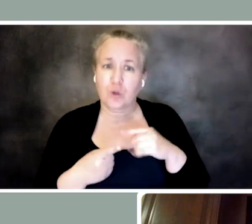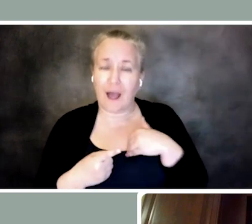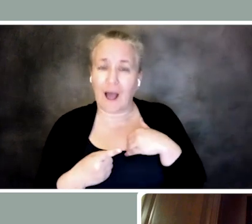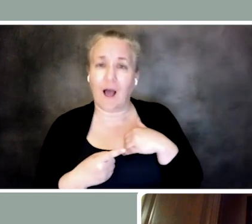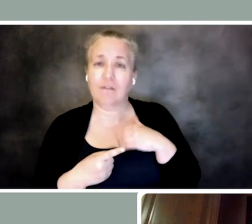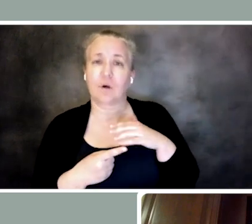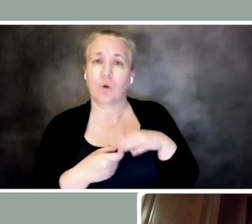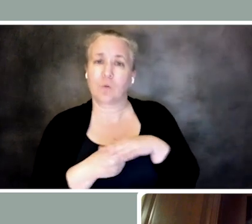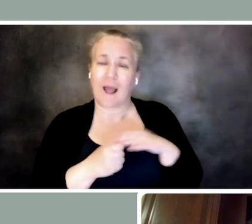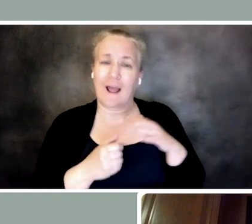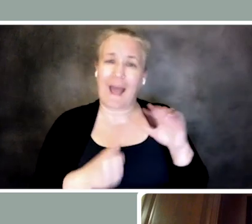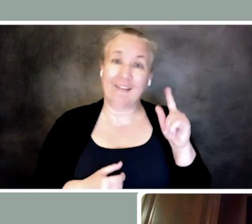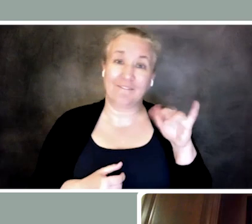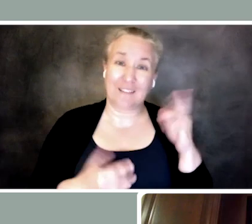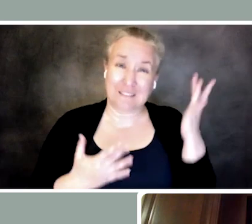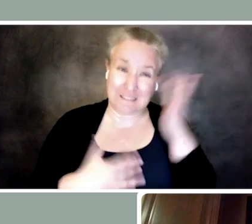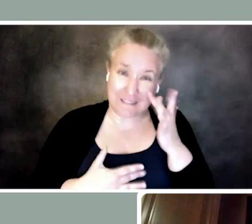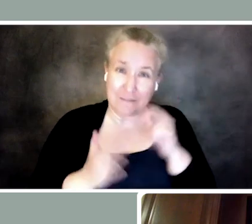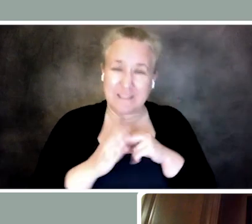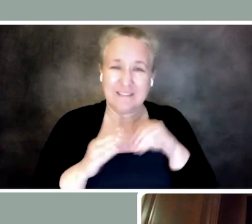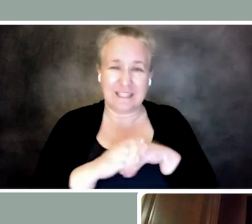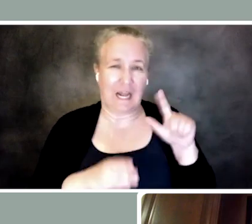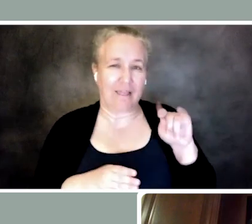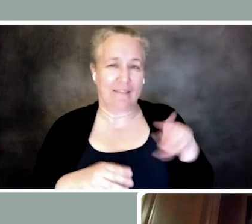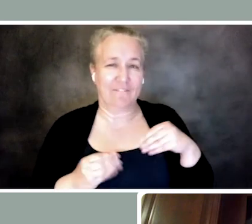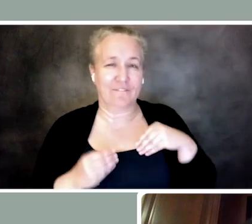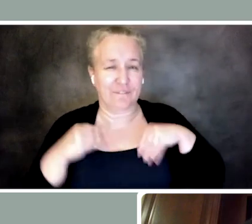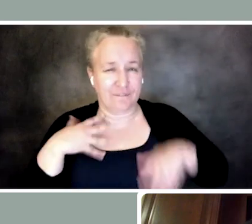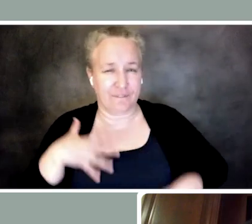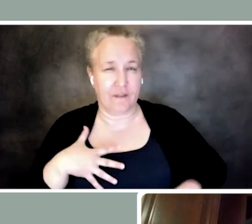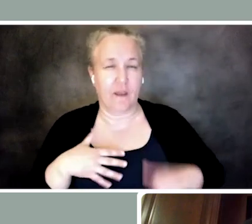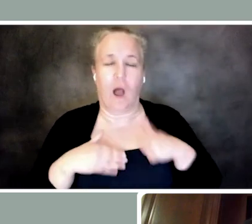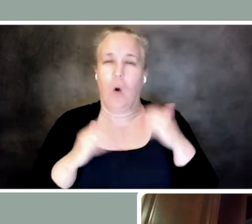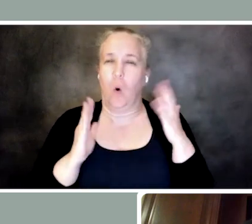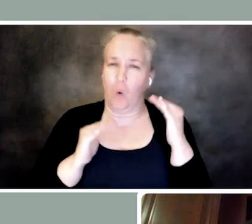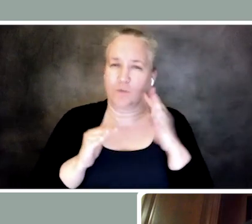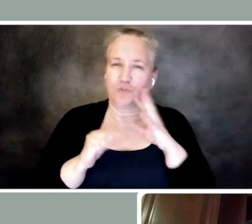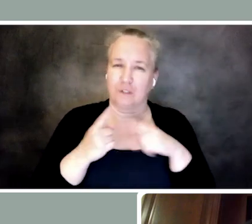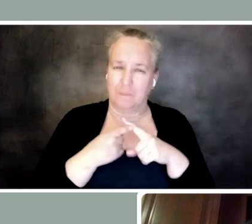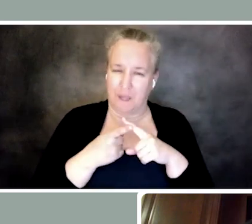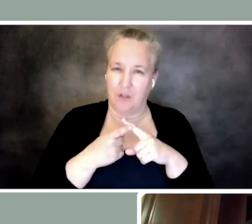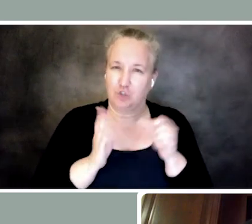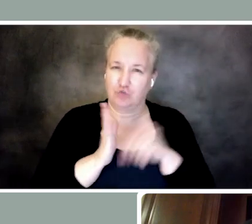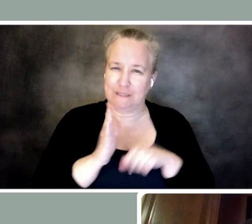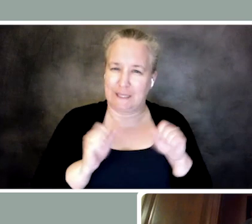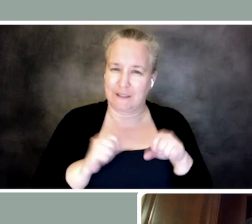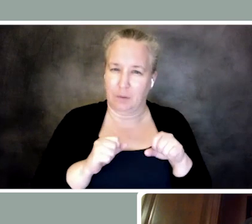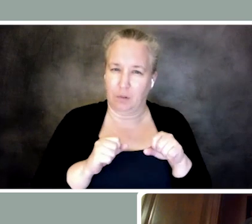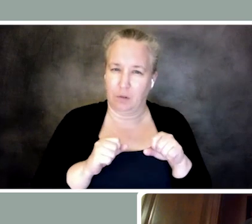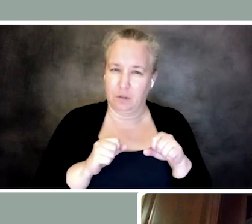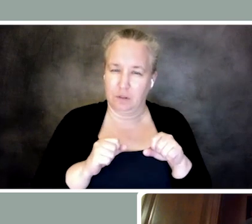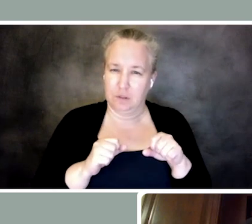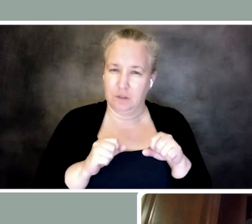you basically have disease that is in the lymph node. I hope they're talking about resectable locally advanced disease, not